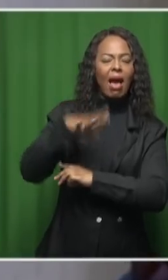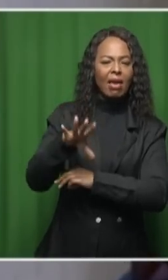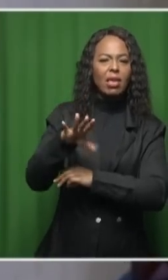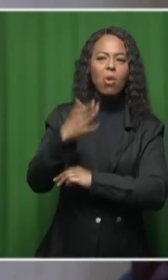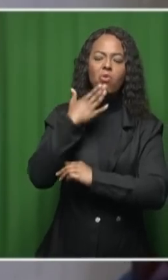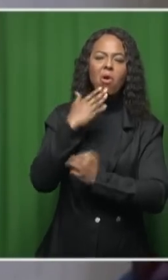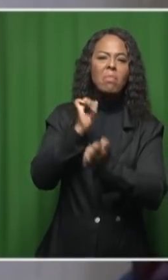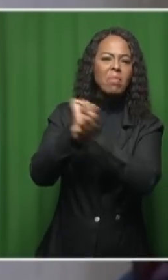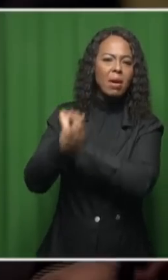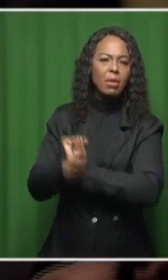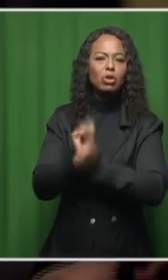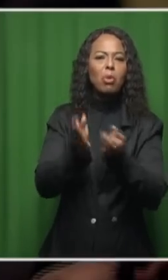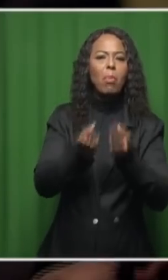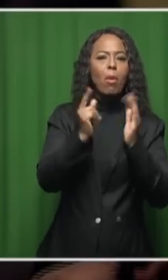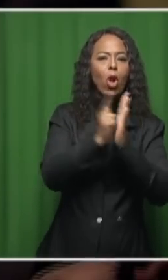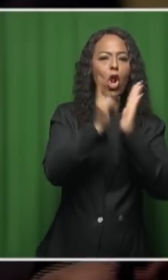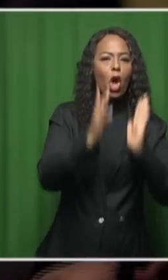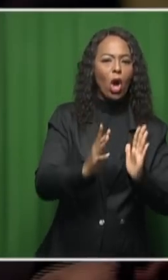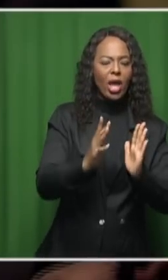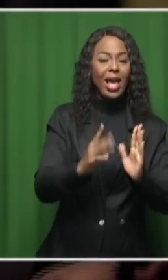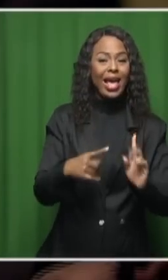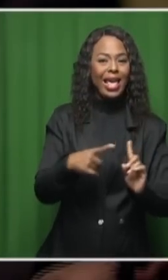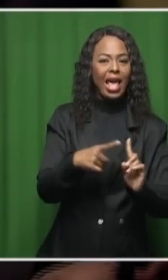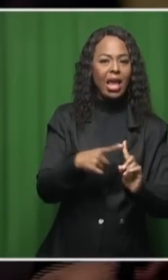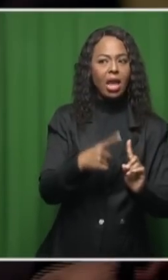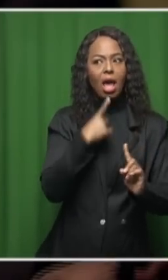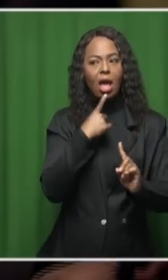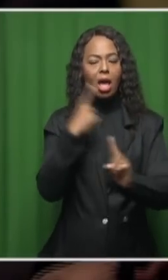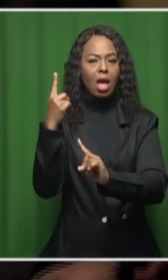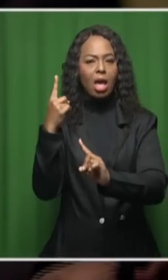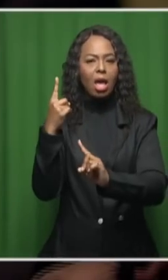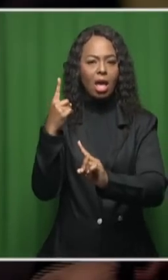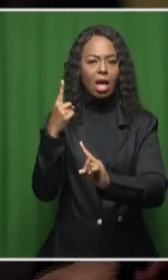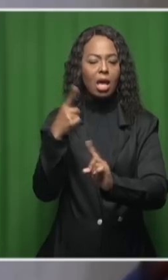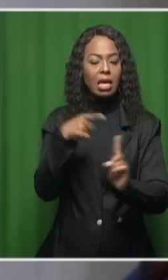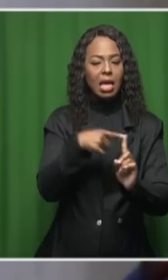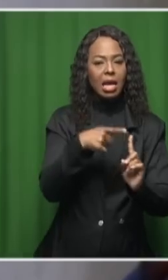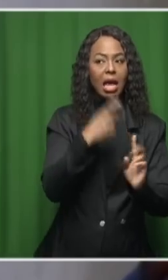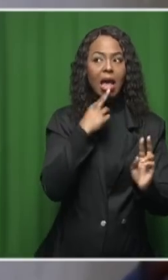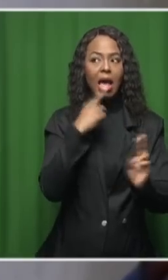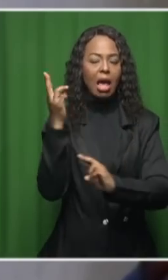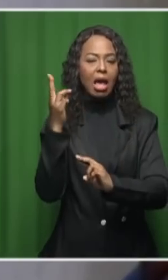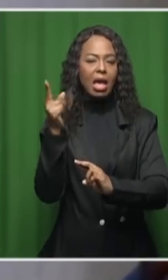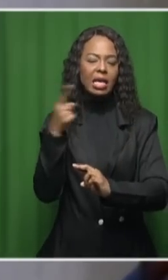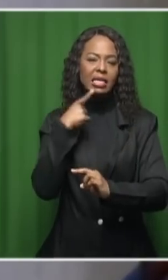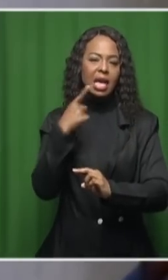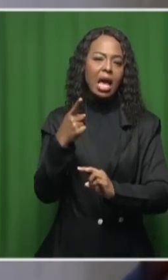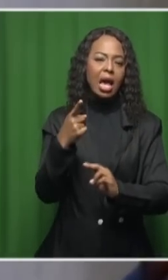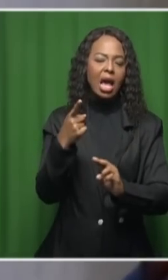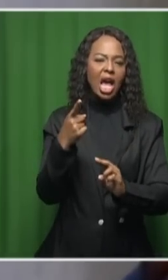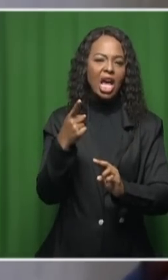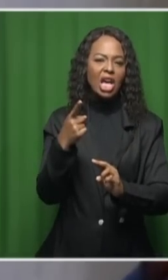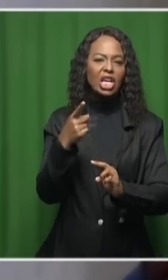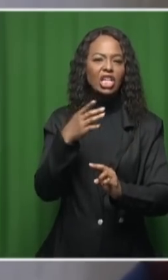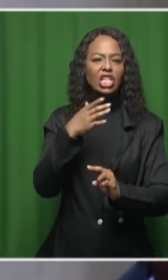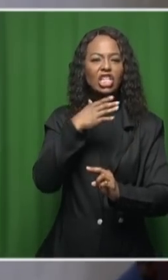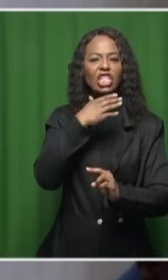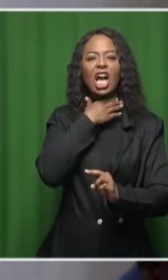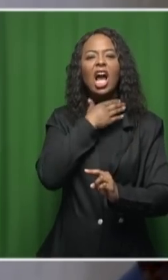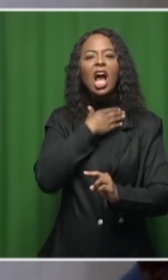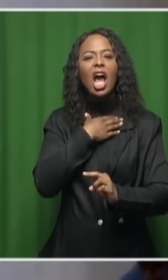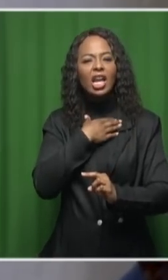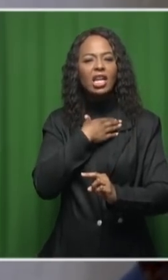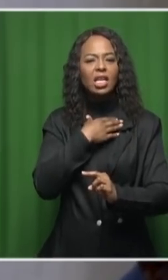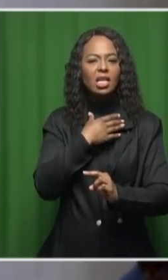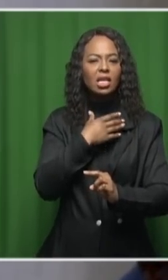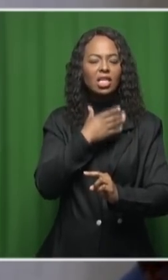a certain lawyer. And she said, she described it as a Shangani surname,